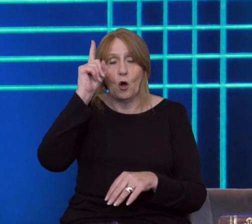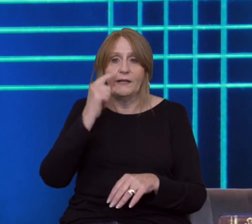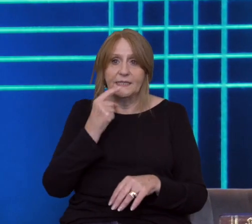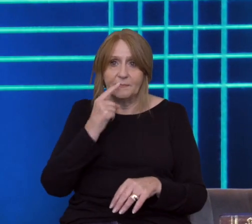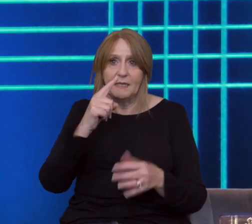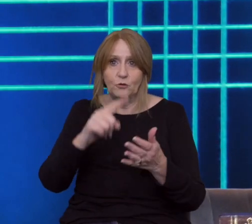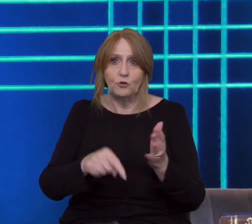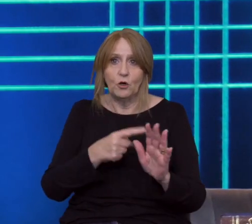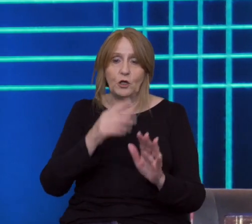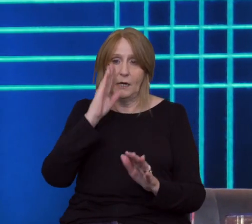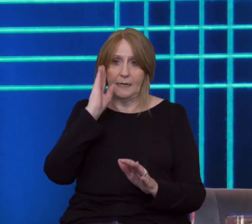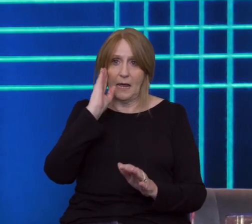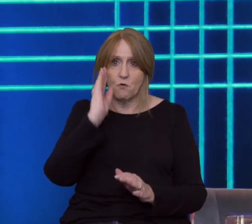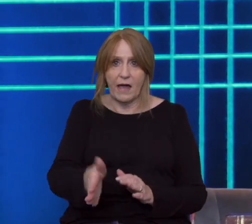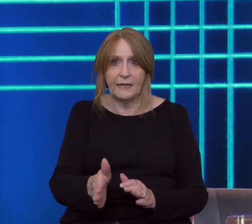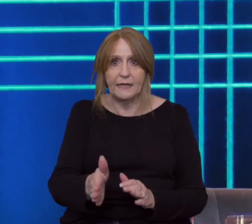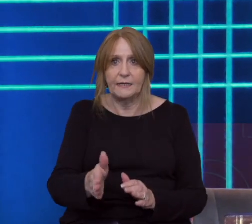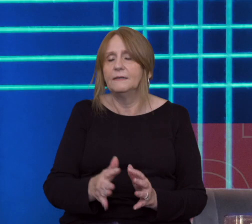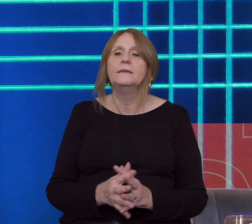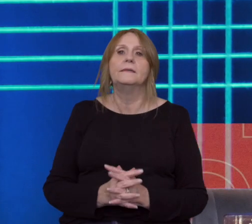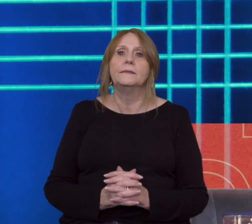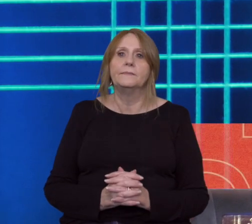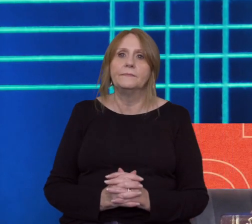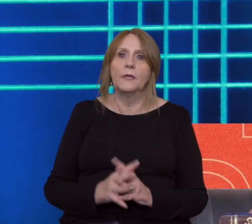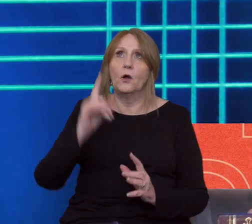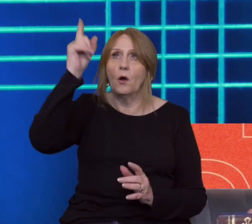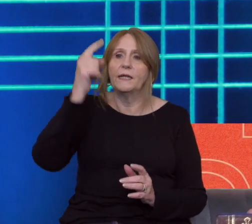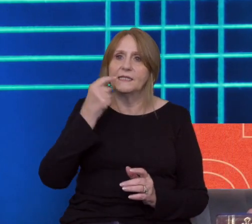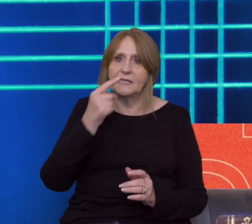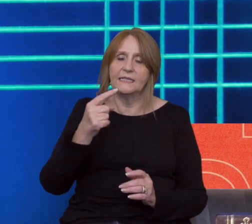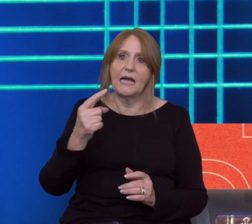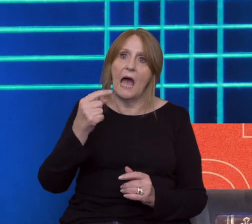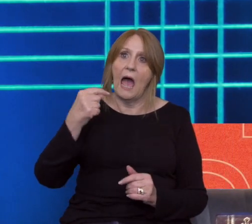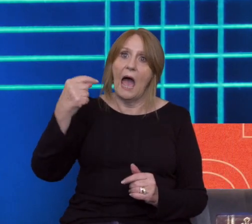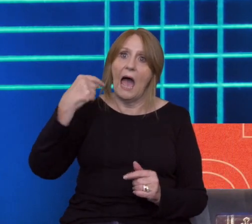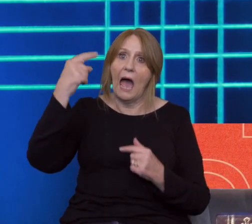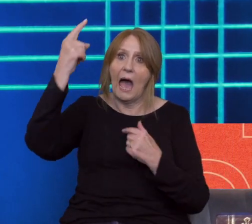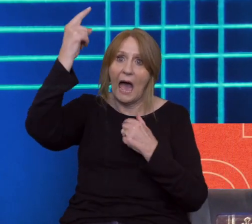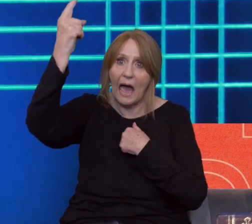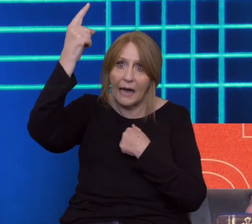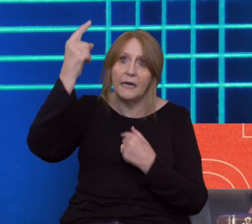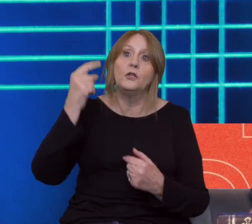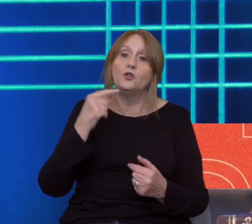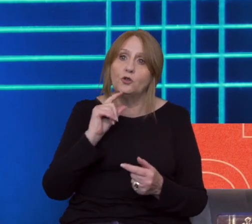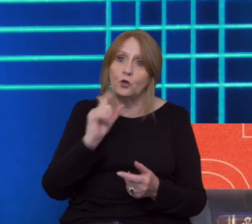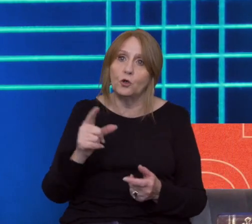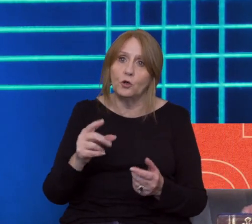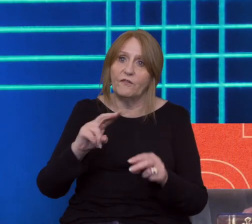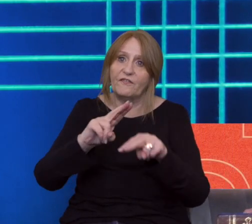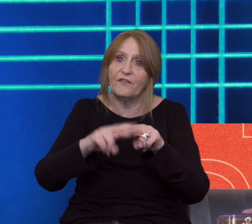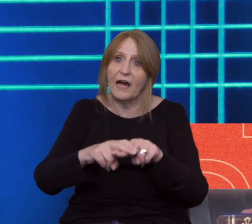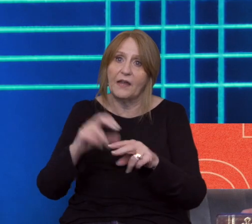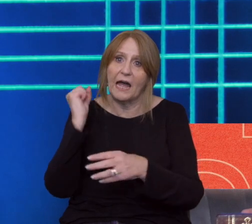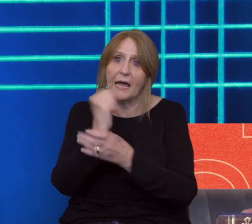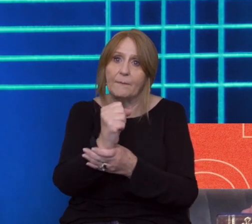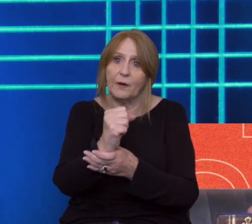read things like this. God says, I took your father Abraham. Then we read, I